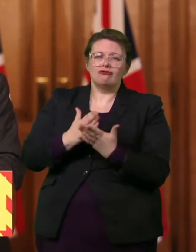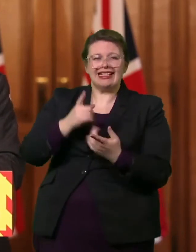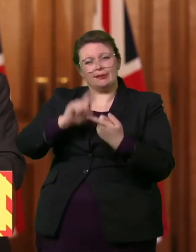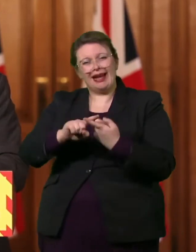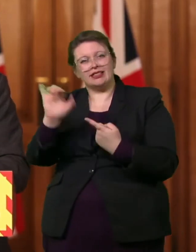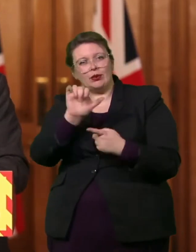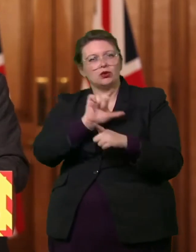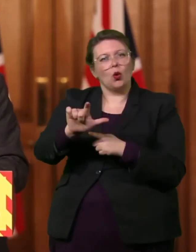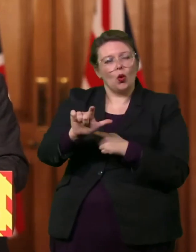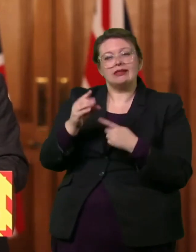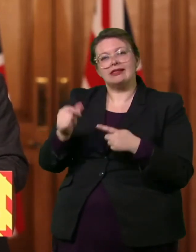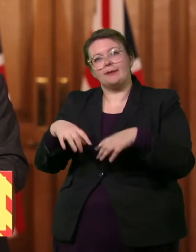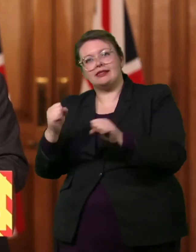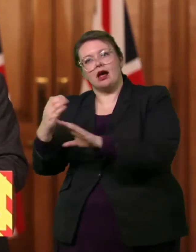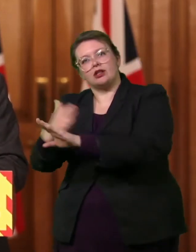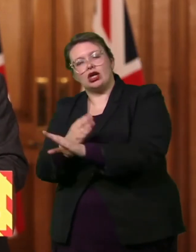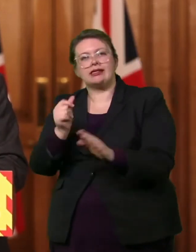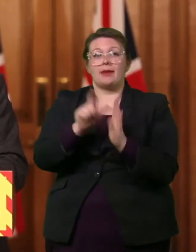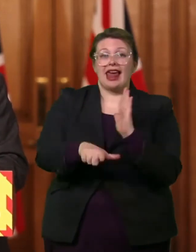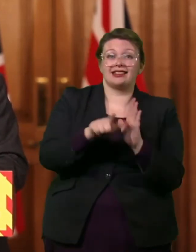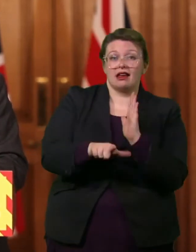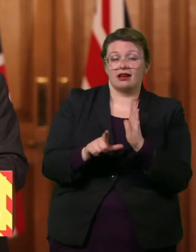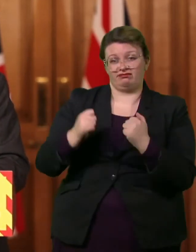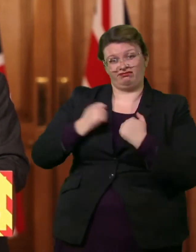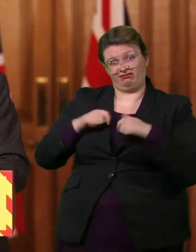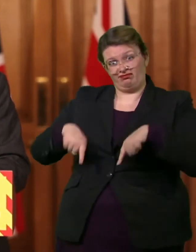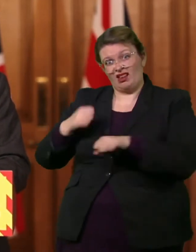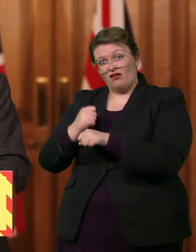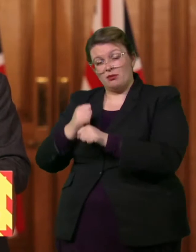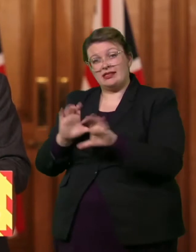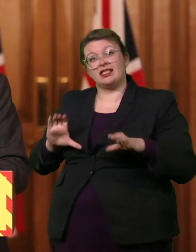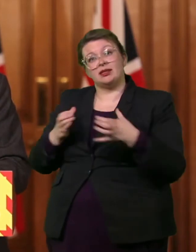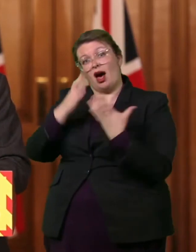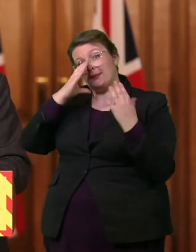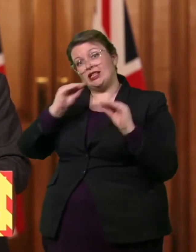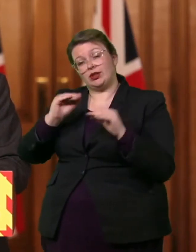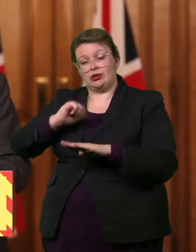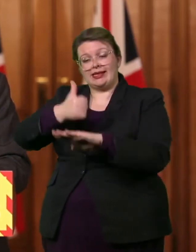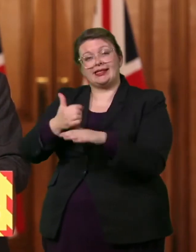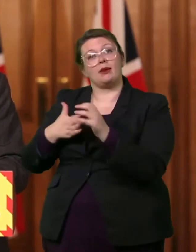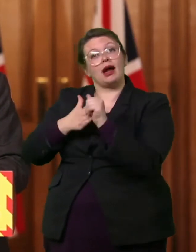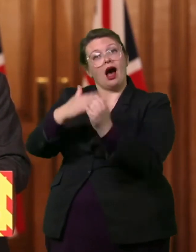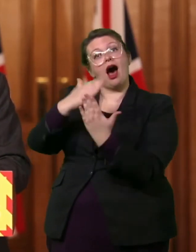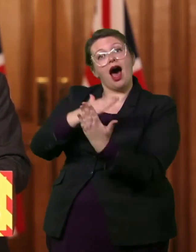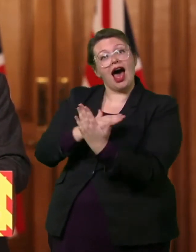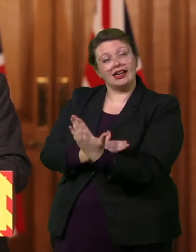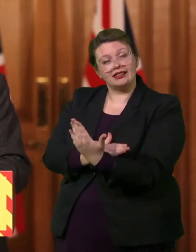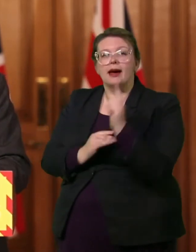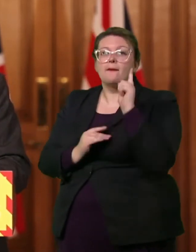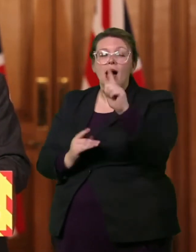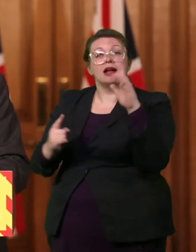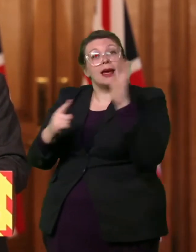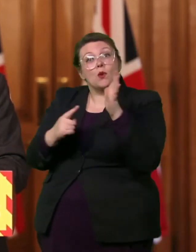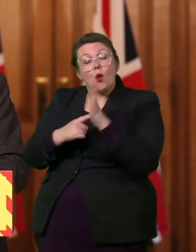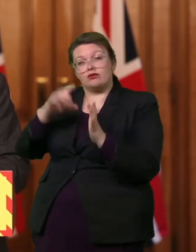Education have put out a significant amount of guidance. But of course, as with everything else on the roadmap, we've set out the